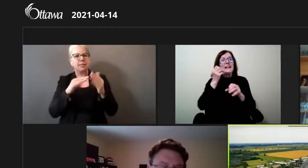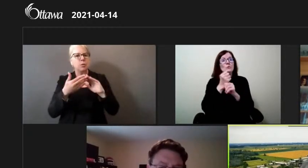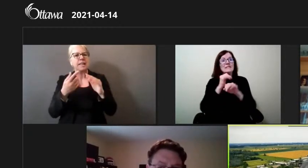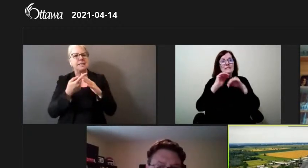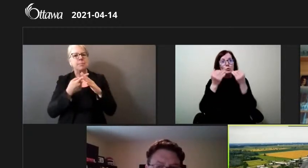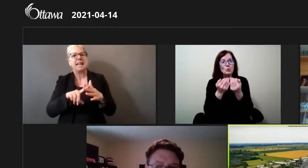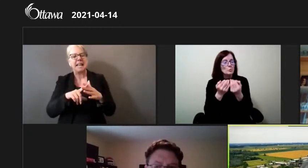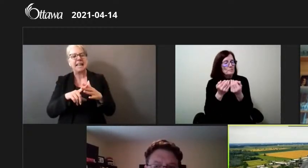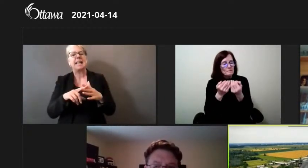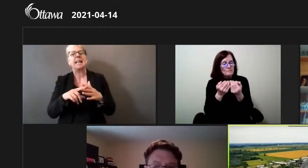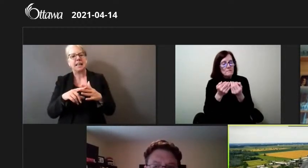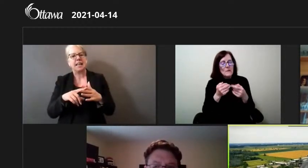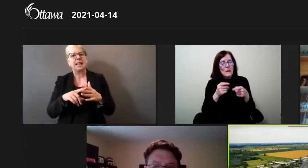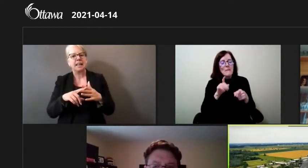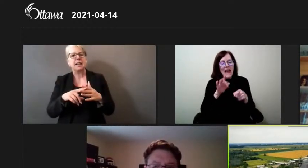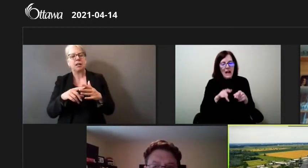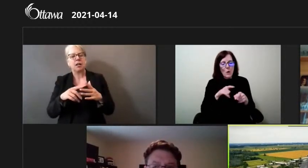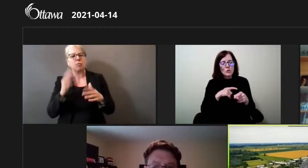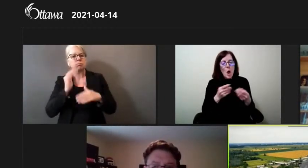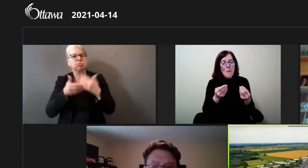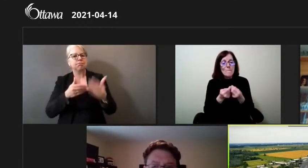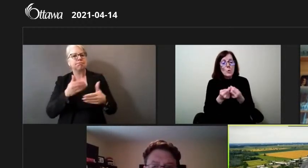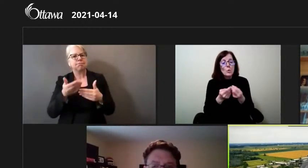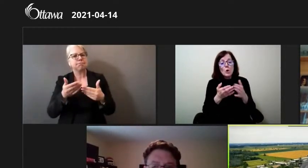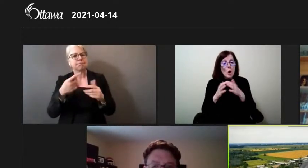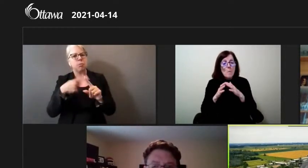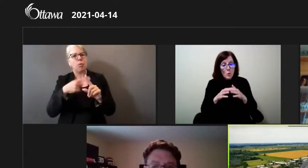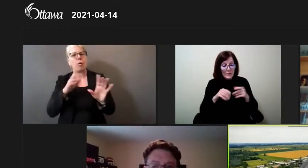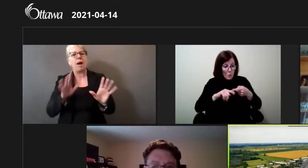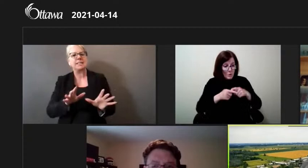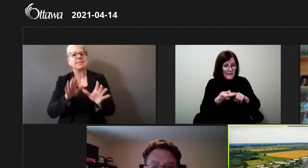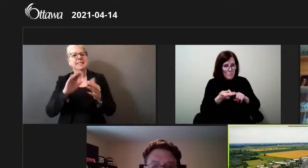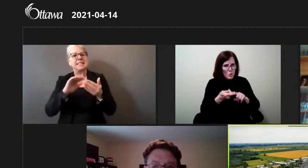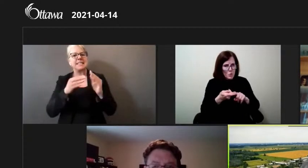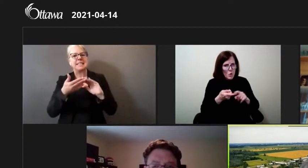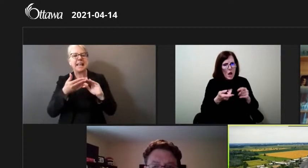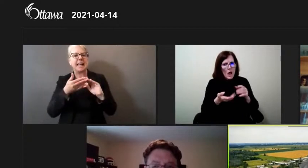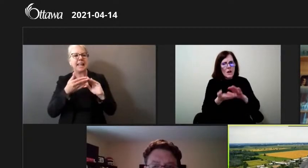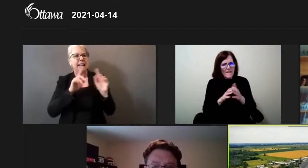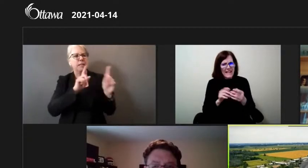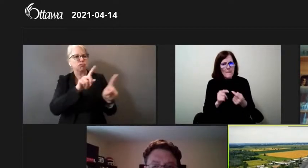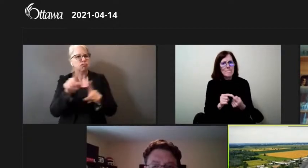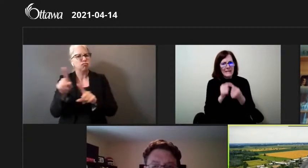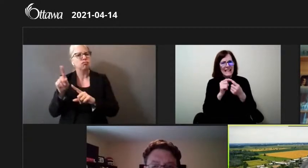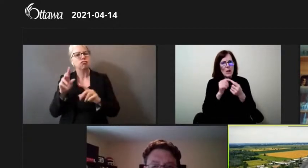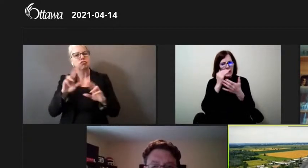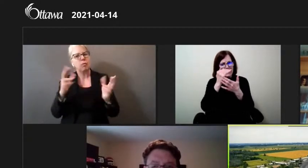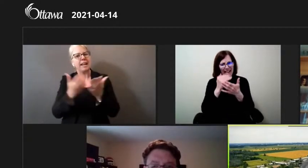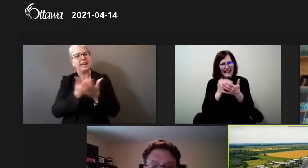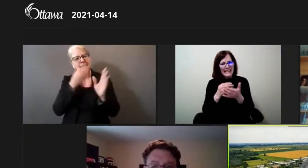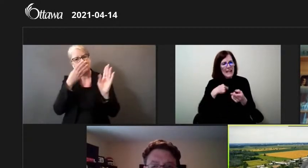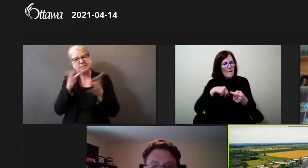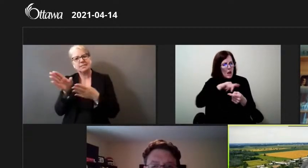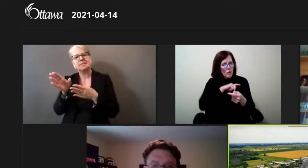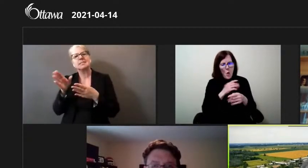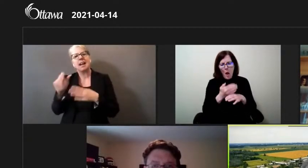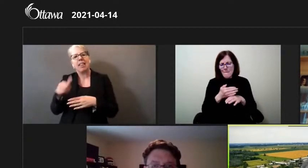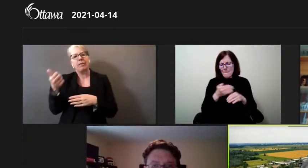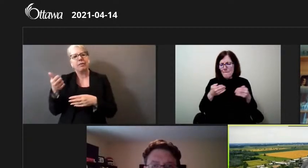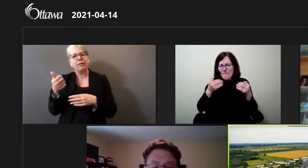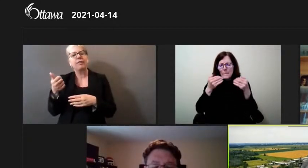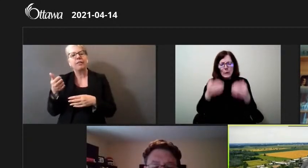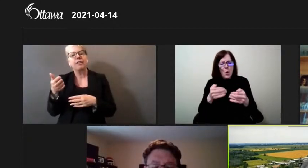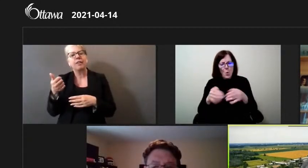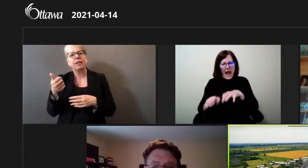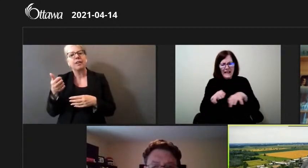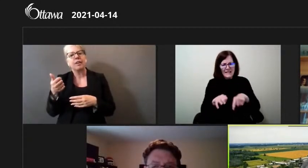that we were very proactively as a city going in there. It should be time now to turn into